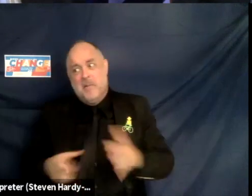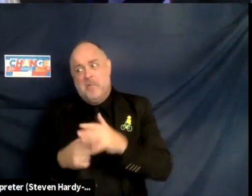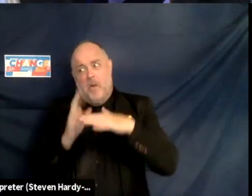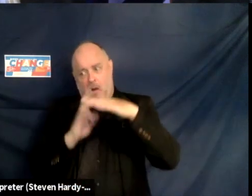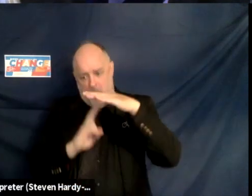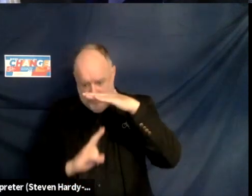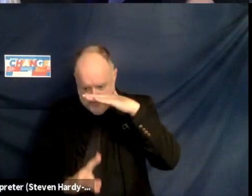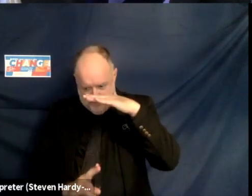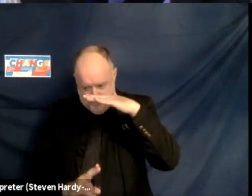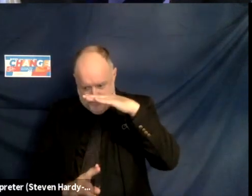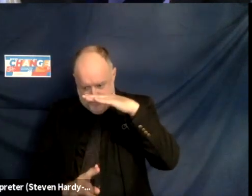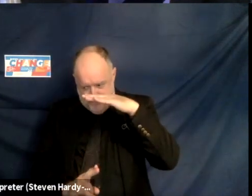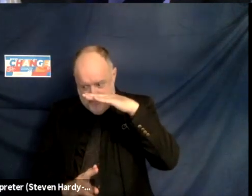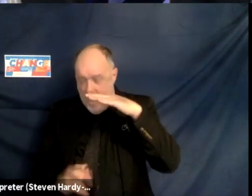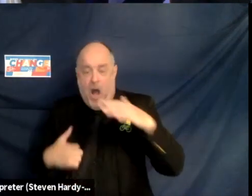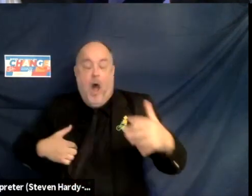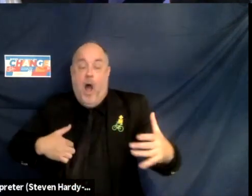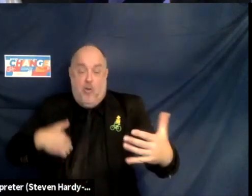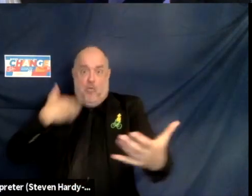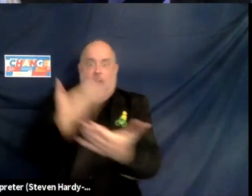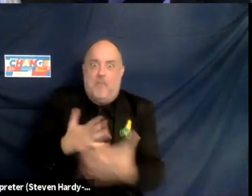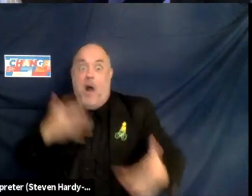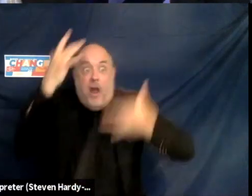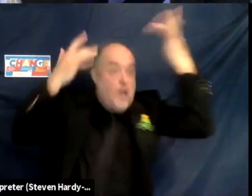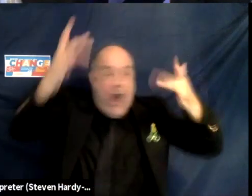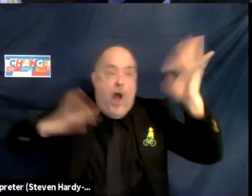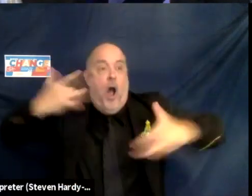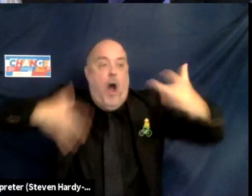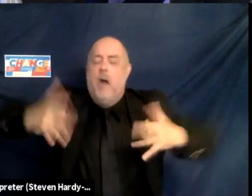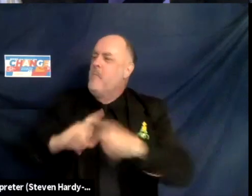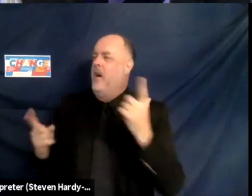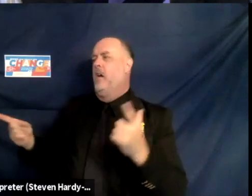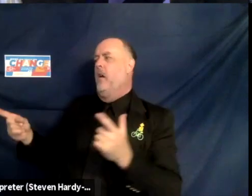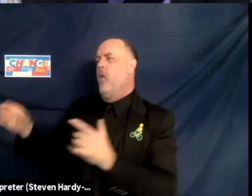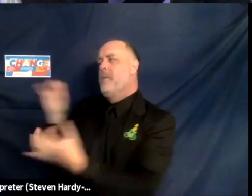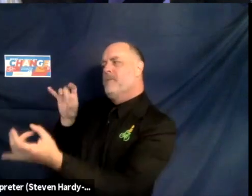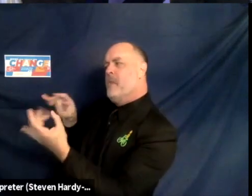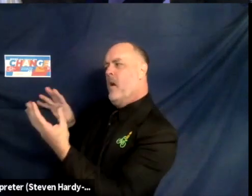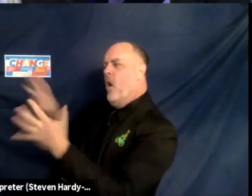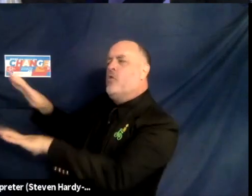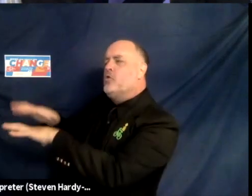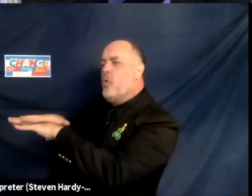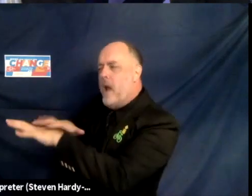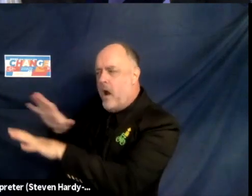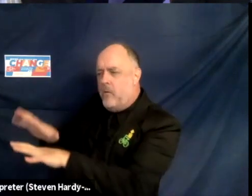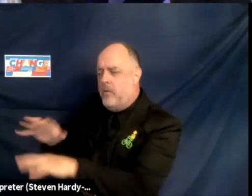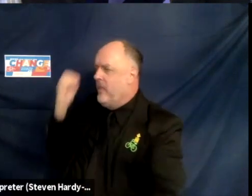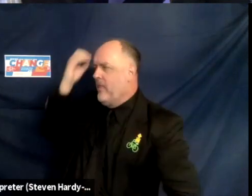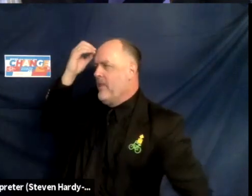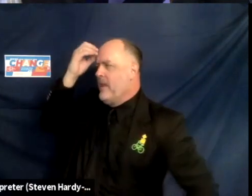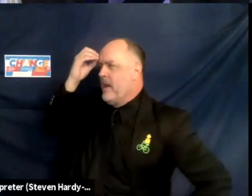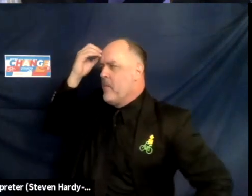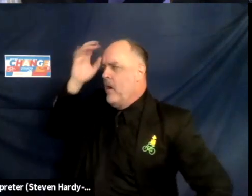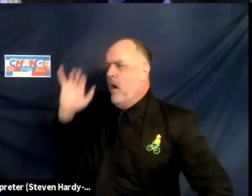And so, I came roaring in with my ideas about what we ought to do, but frankly, it was better after some people slowed me down and made me think about other things.